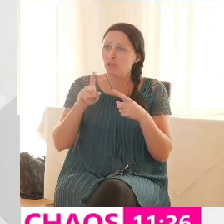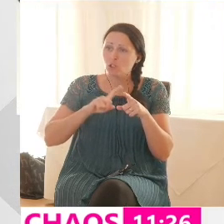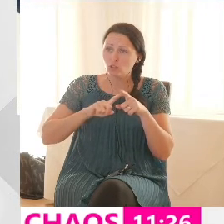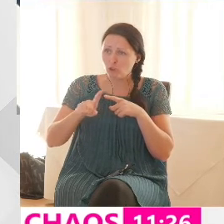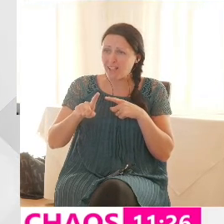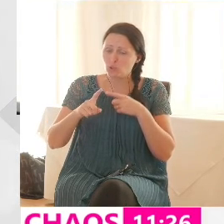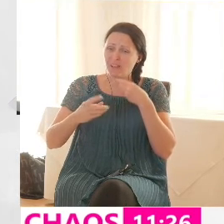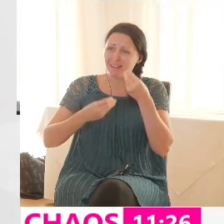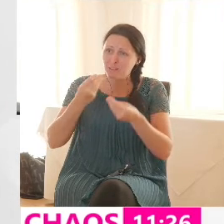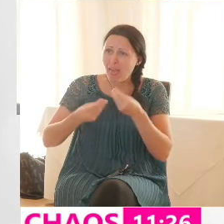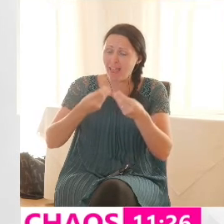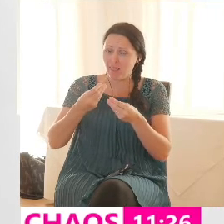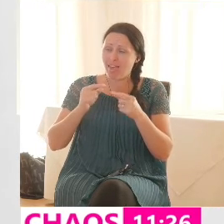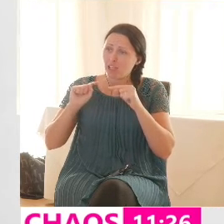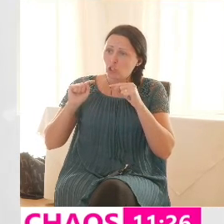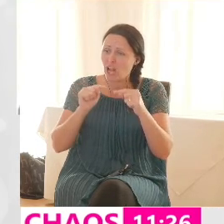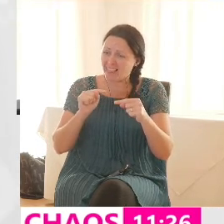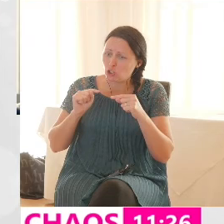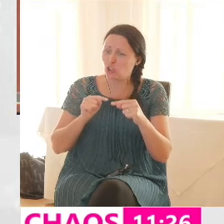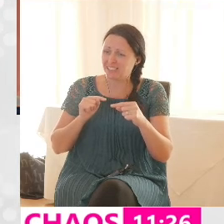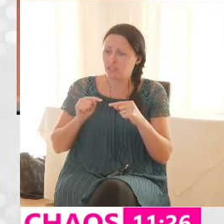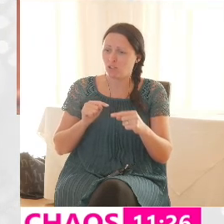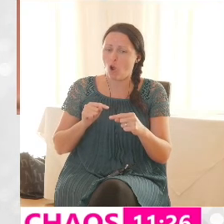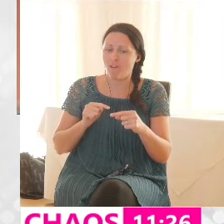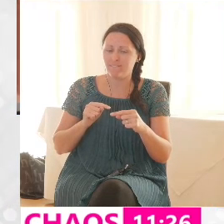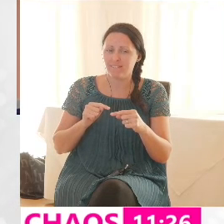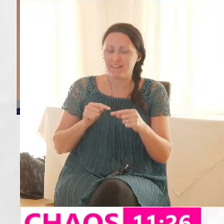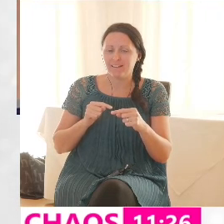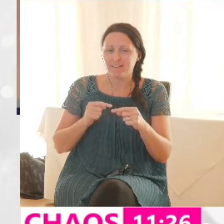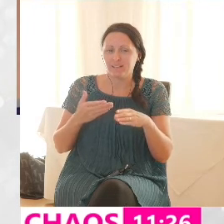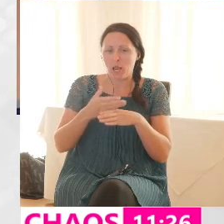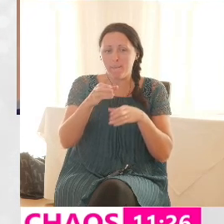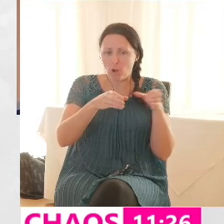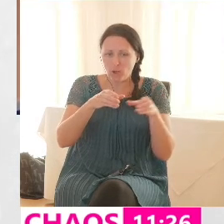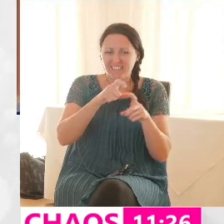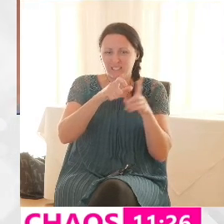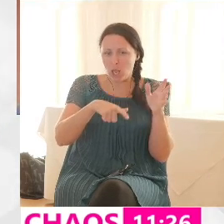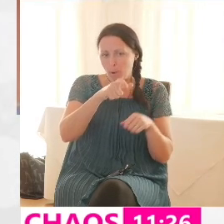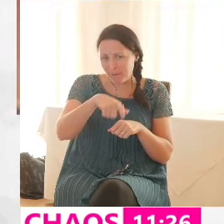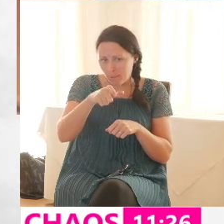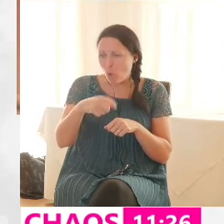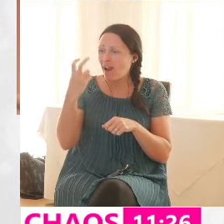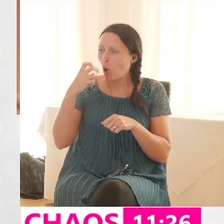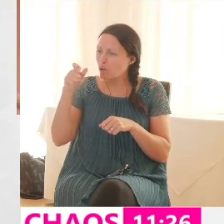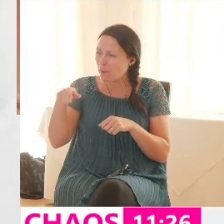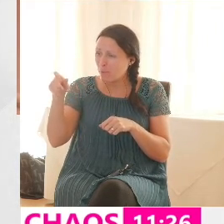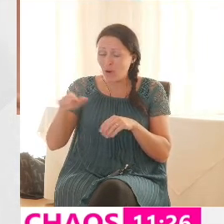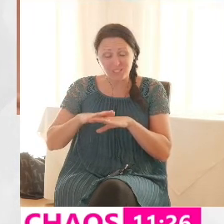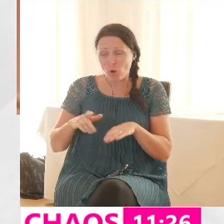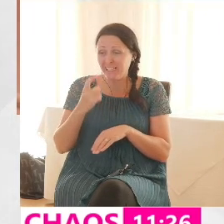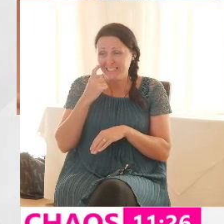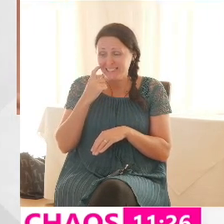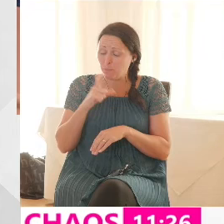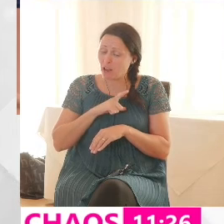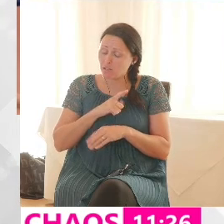tackling the challenges of employing disabled people and older people is not an easy thing because of this complexity. That's